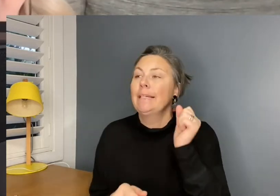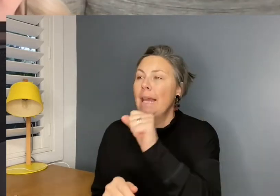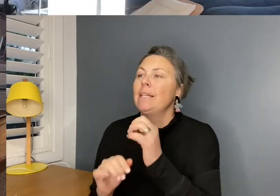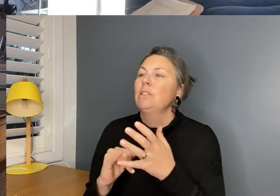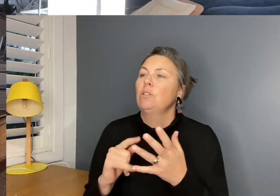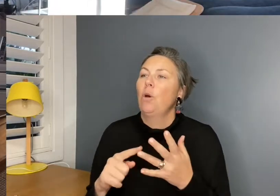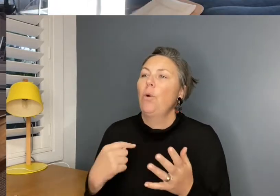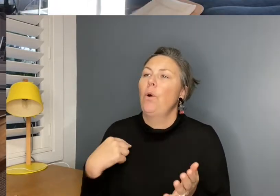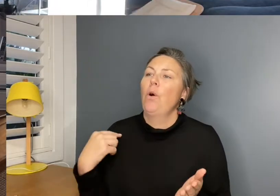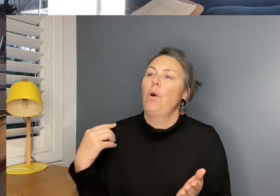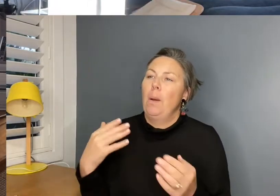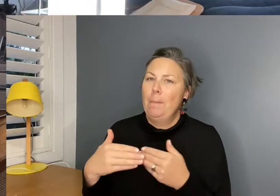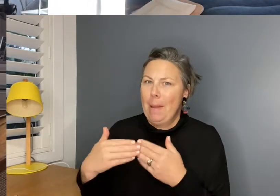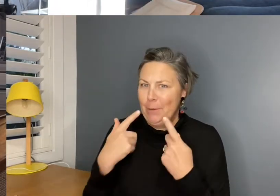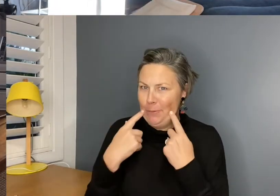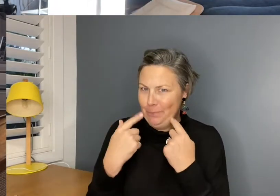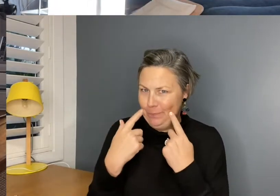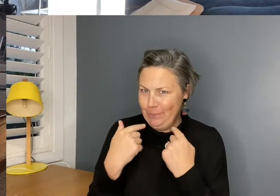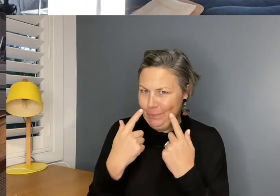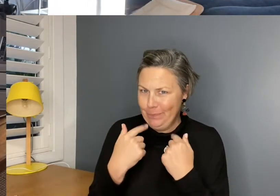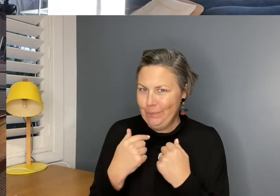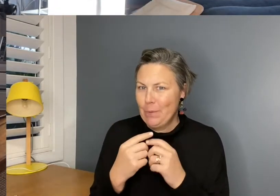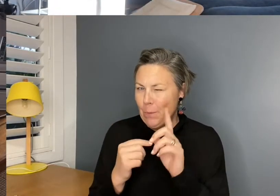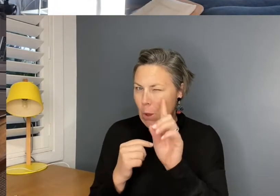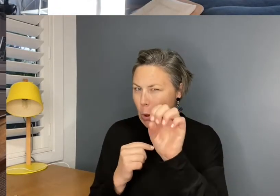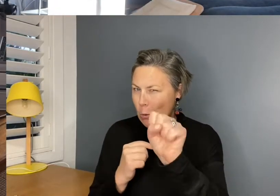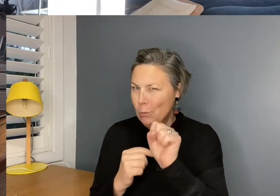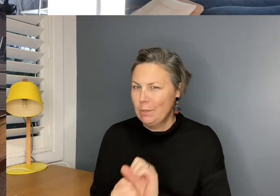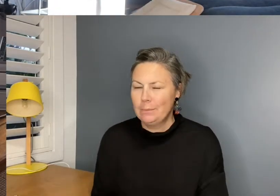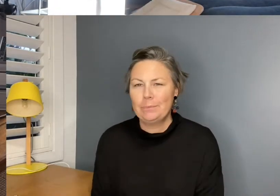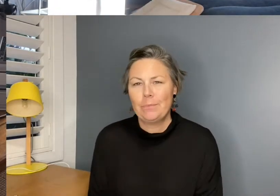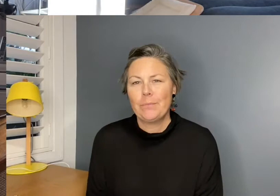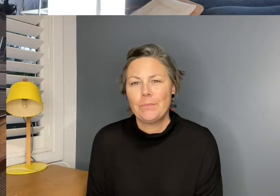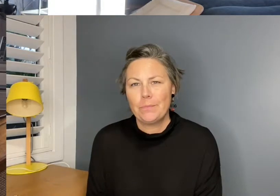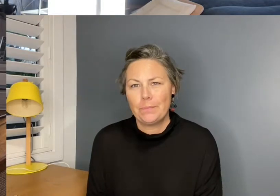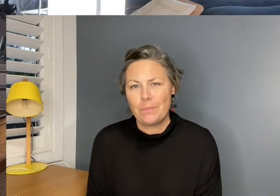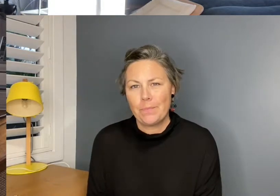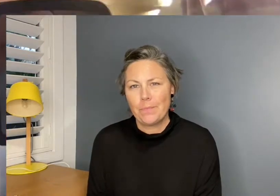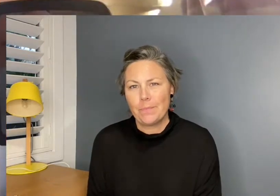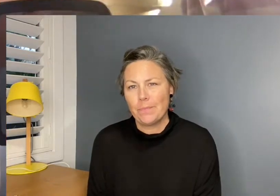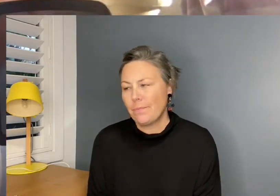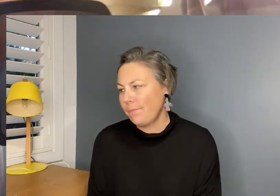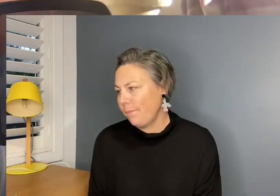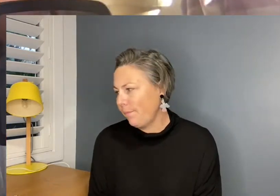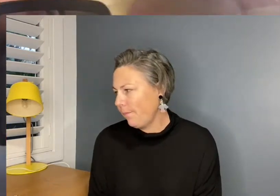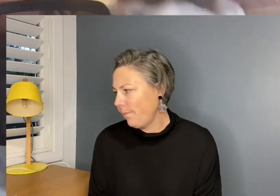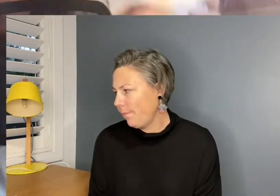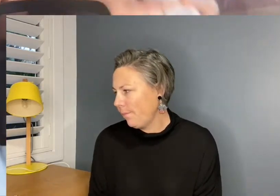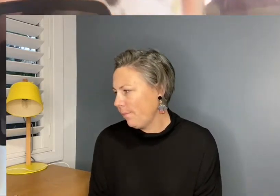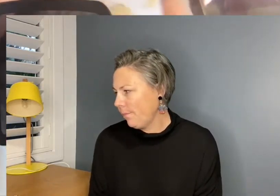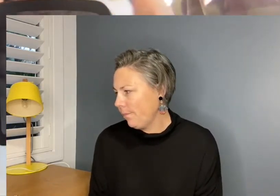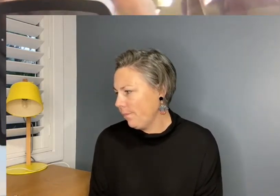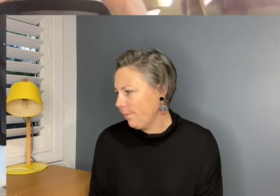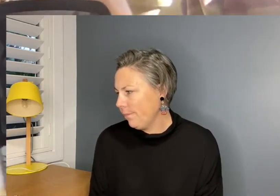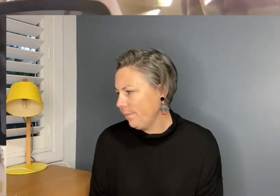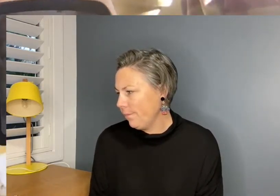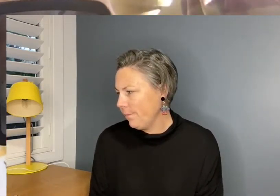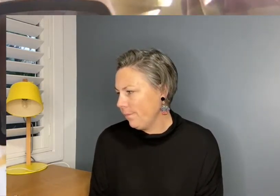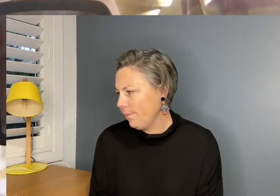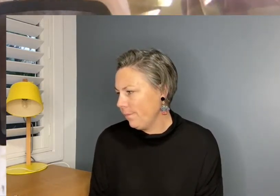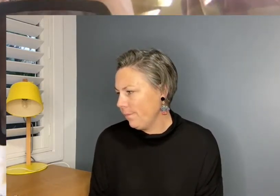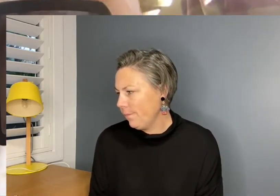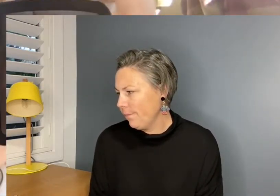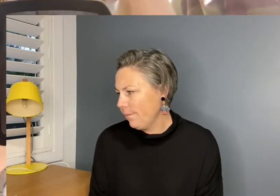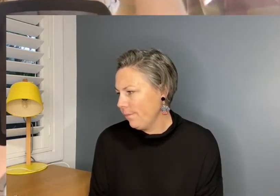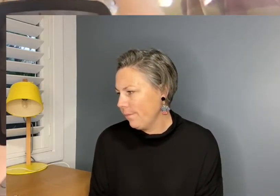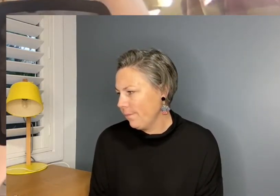your arms. I know, he's such a little cuddler. We're Little talking snuggle all bunny. about you, my darling. We're talking about when you came to the world.